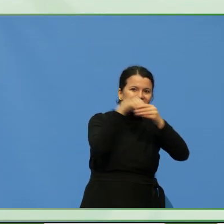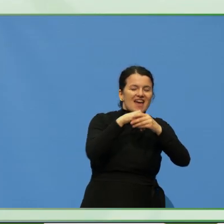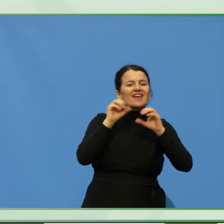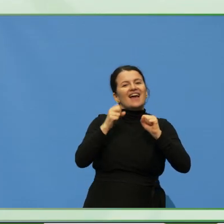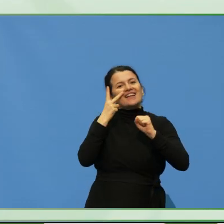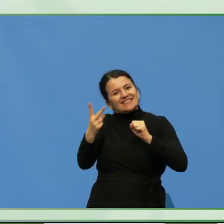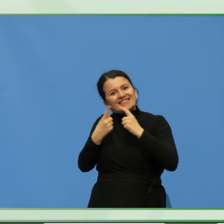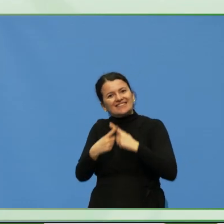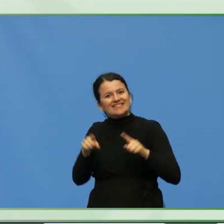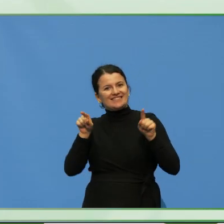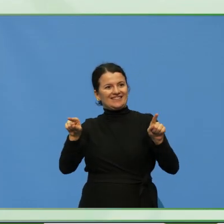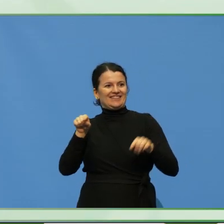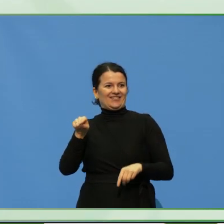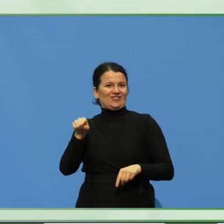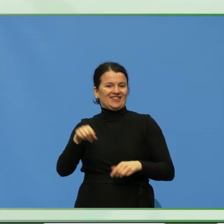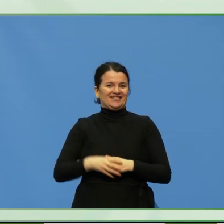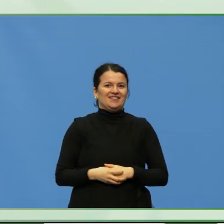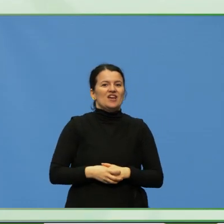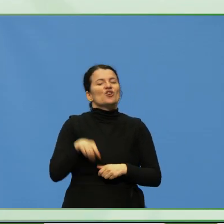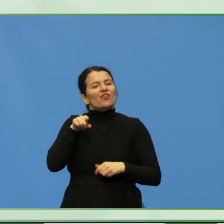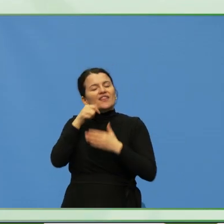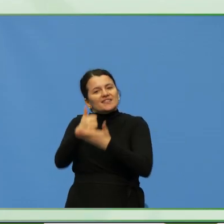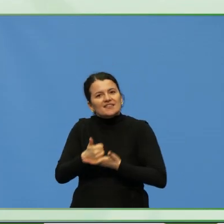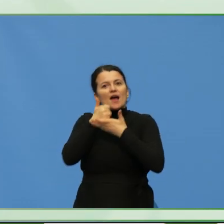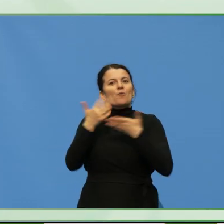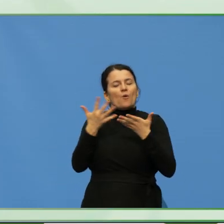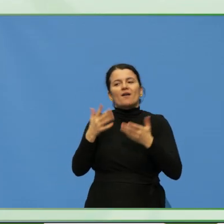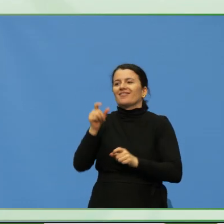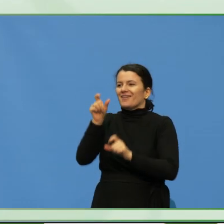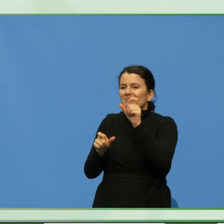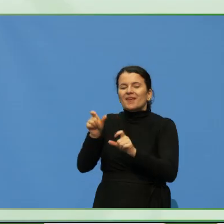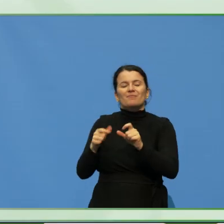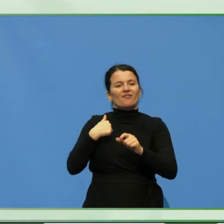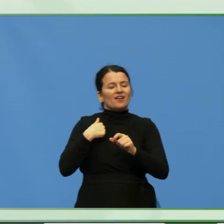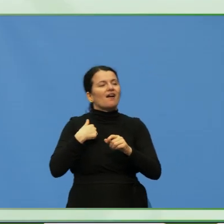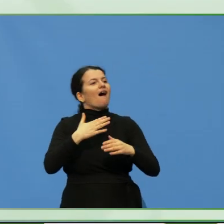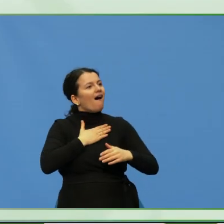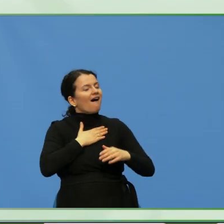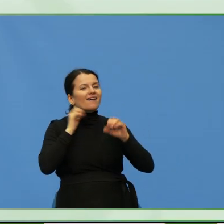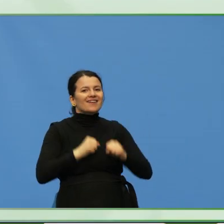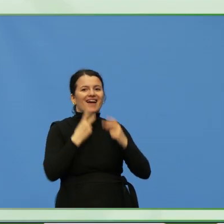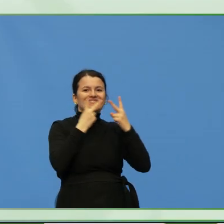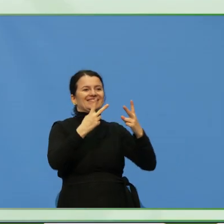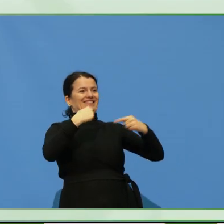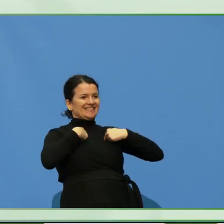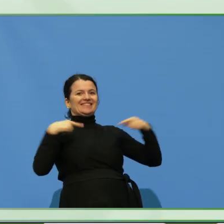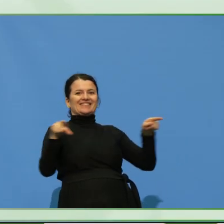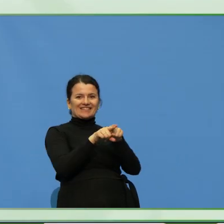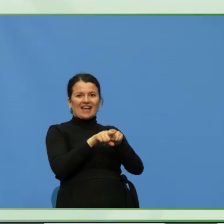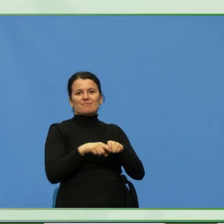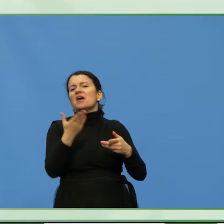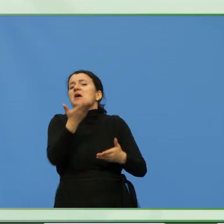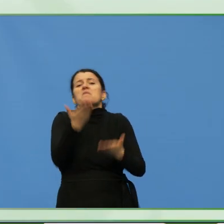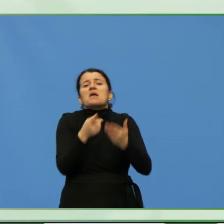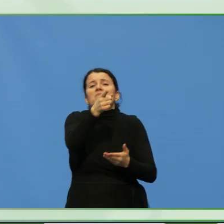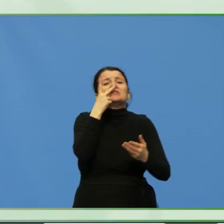that allows people to feel seen. We've all seen versions of imagery, or whether that's in fashion magazines or in AI, that feels more